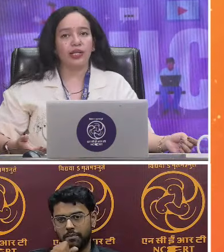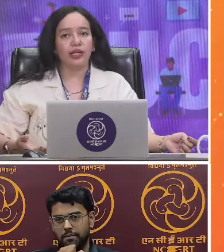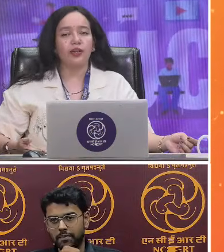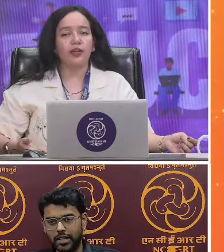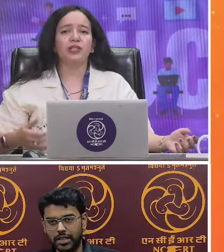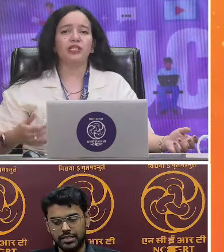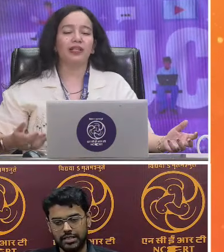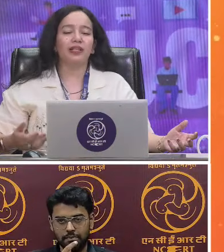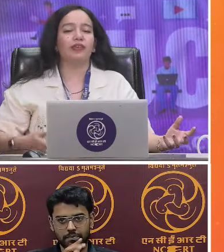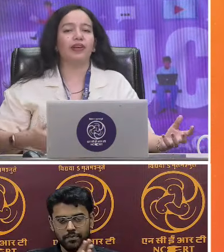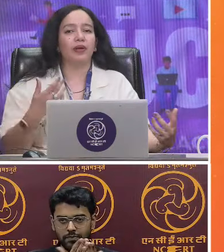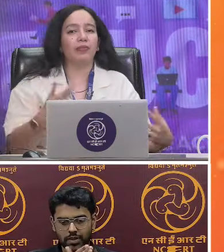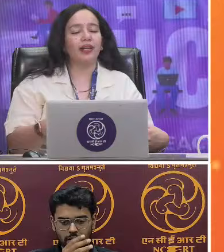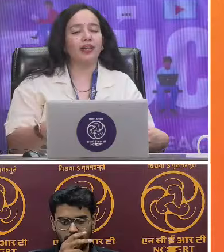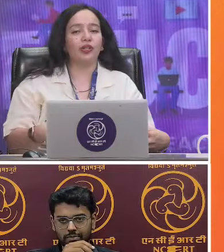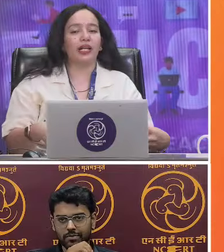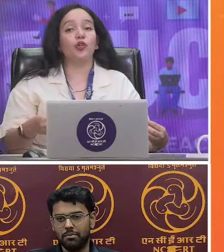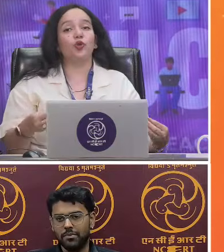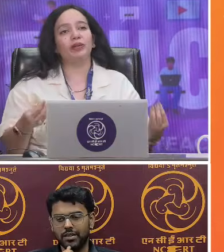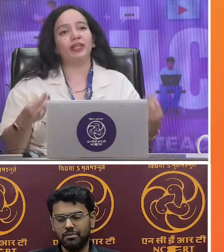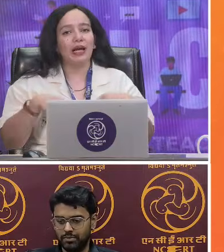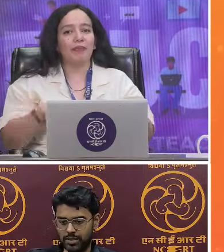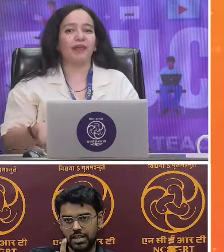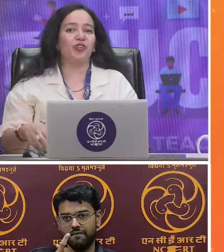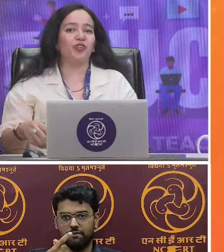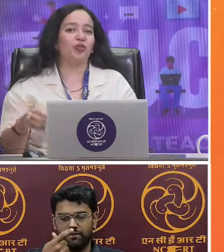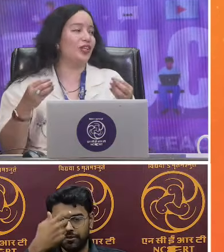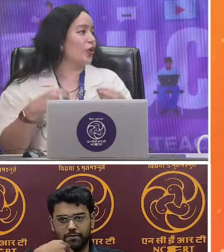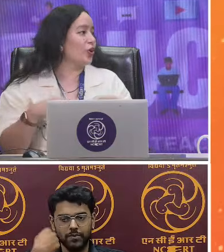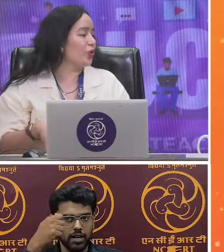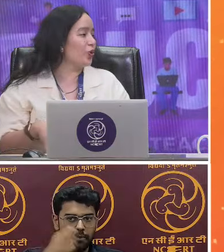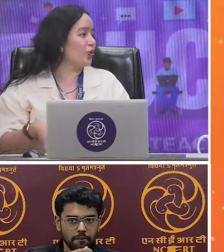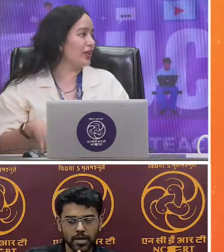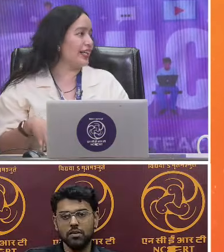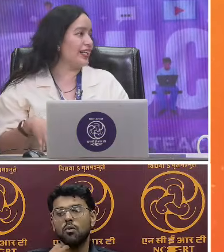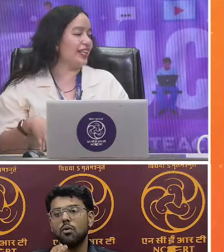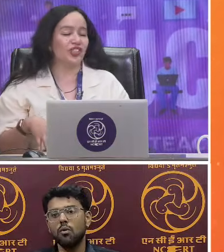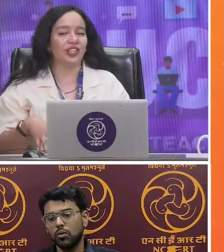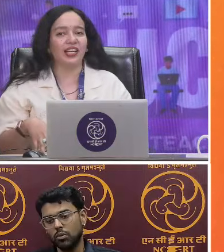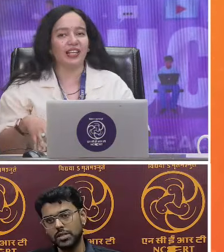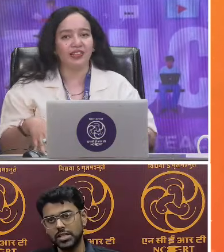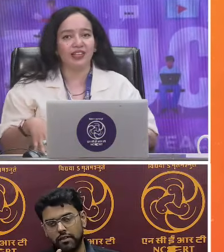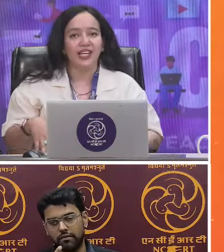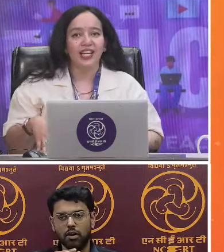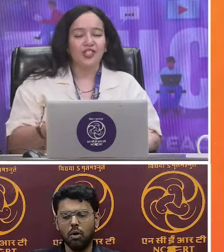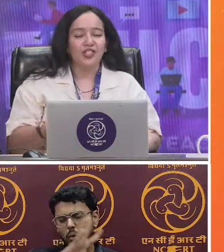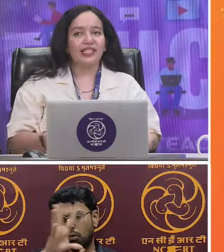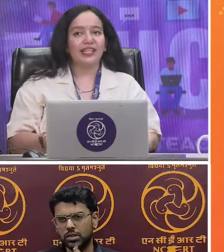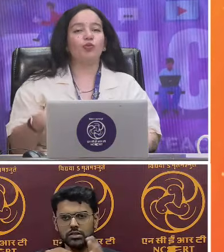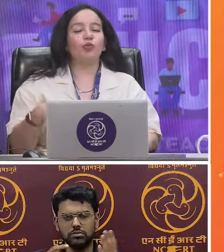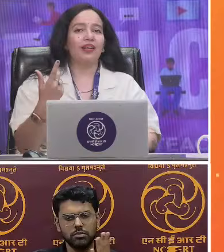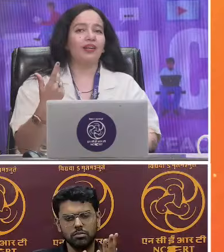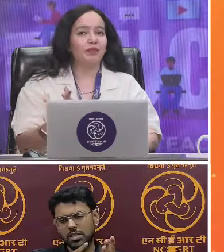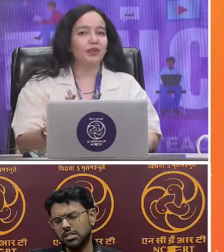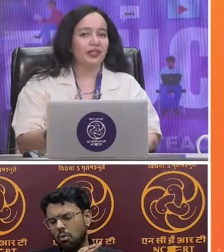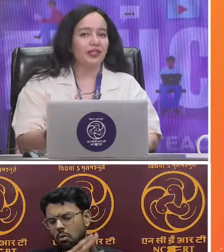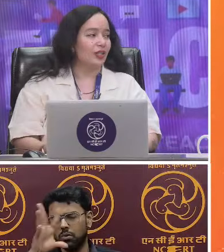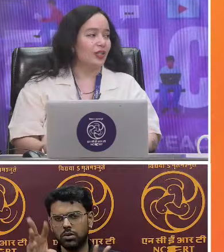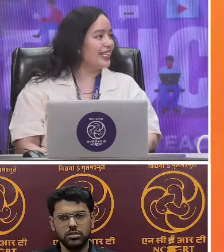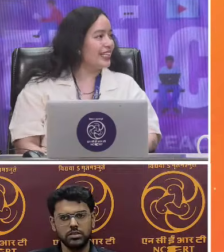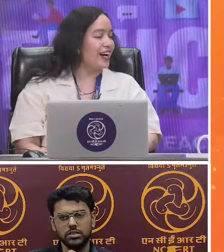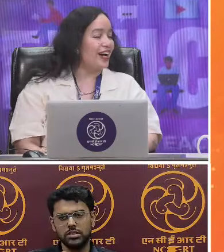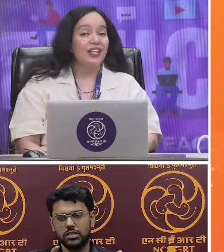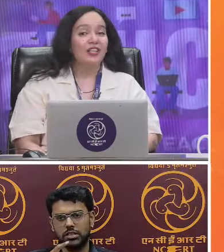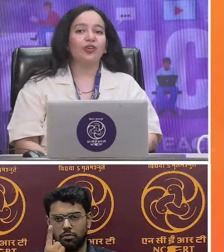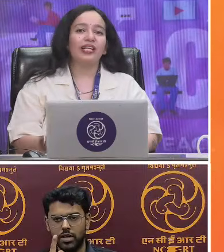own content, you must be the cameraman. You'll be the cameraman, you'll be the audio technician and everything. So it's like a one person man